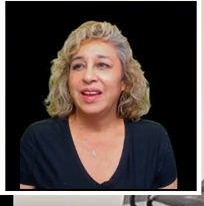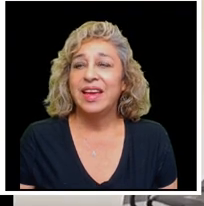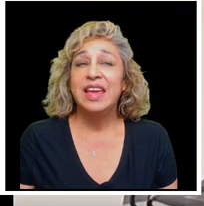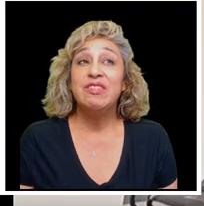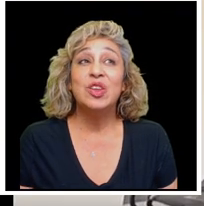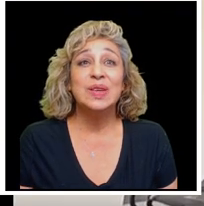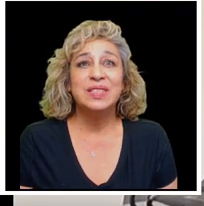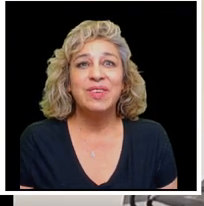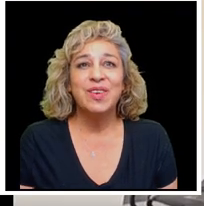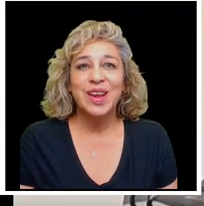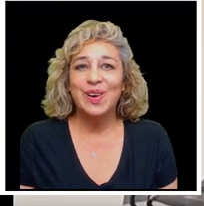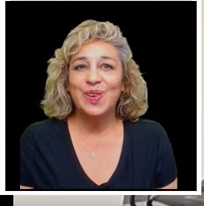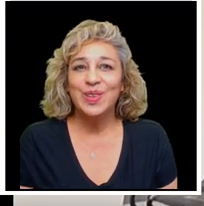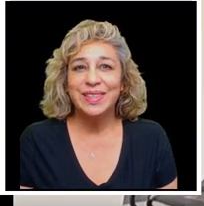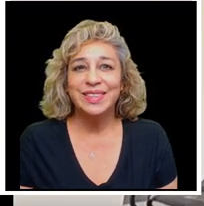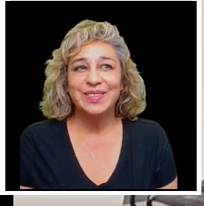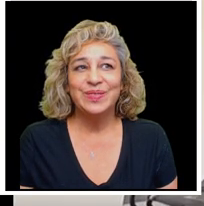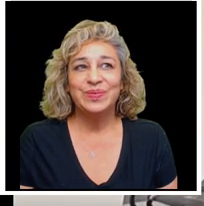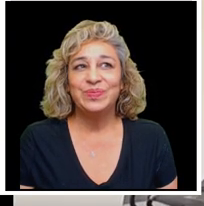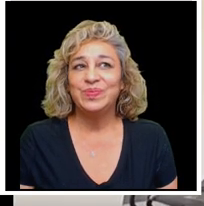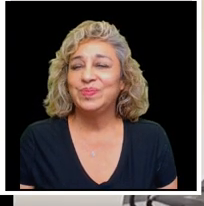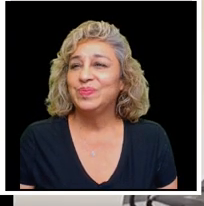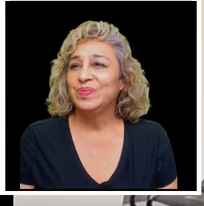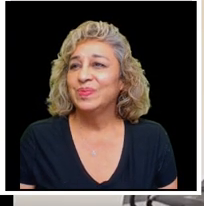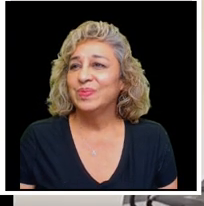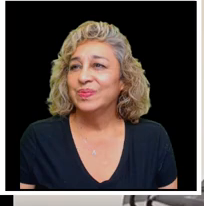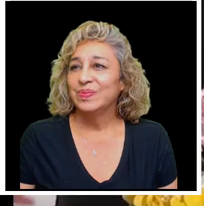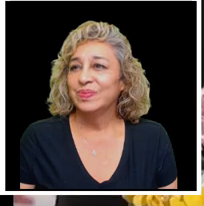even though it's very cold